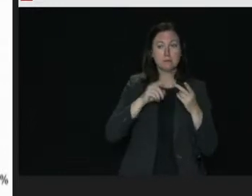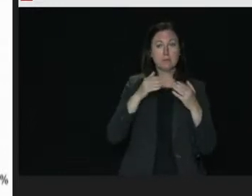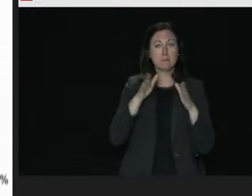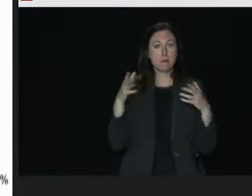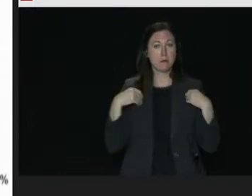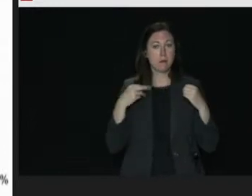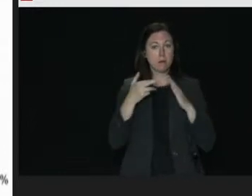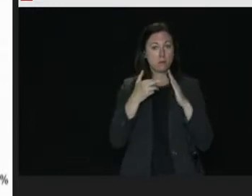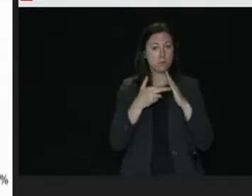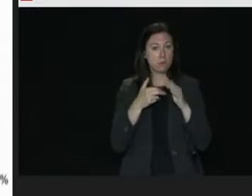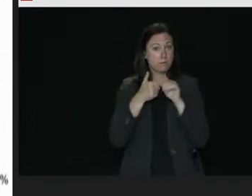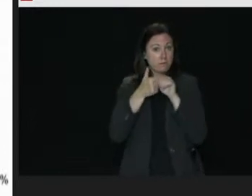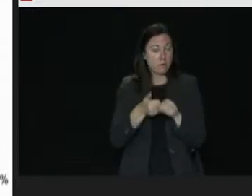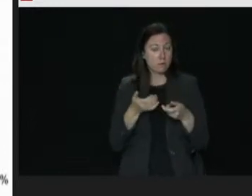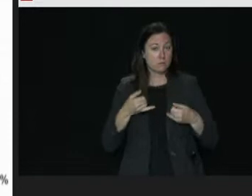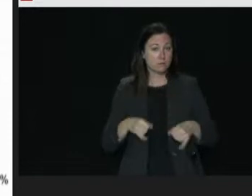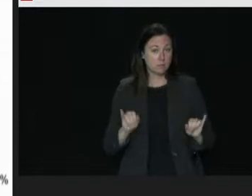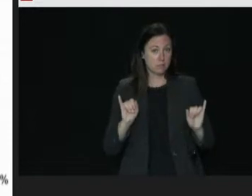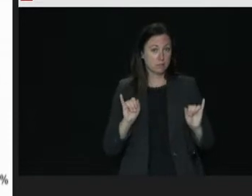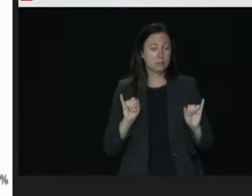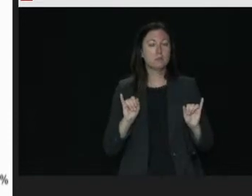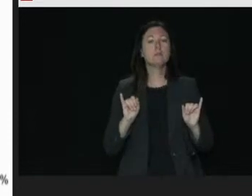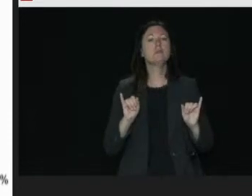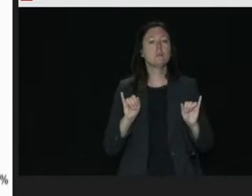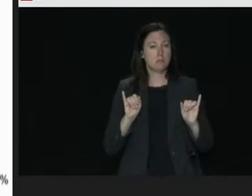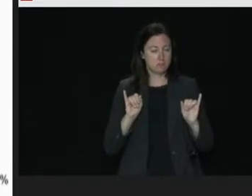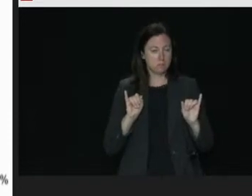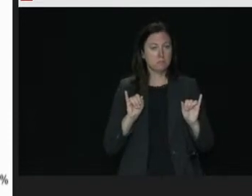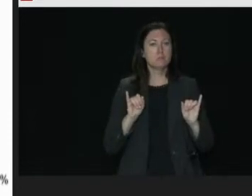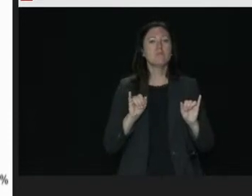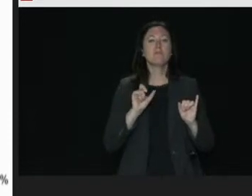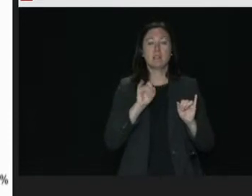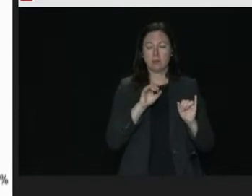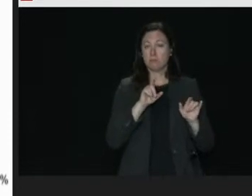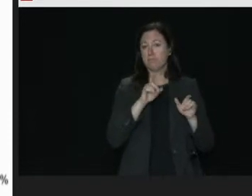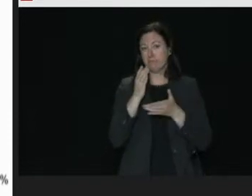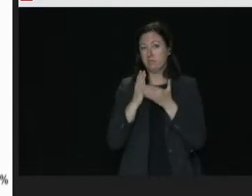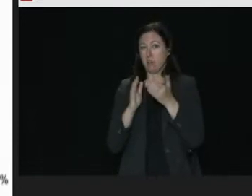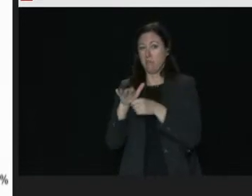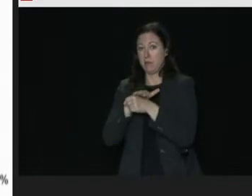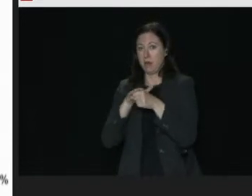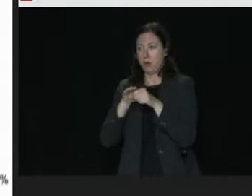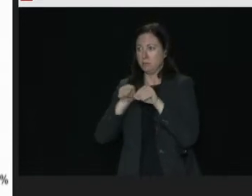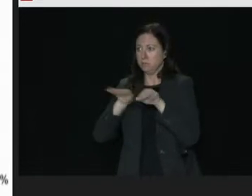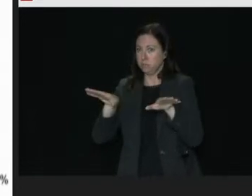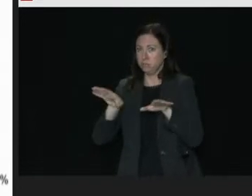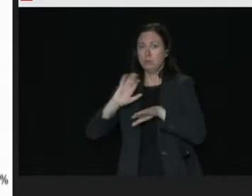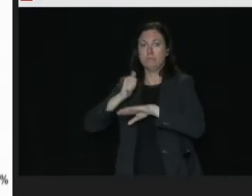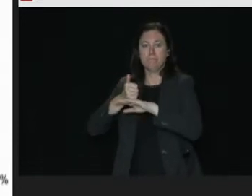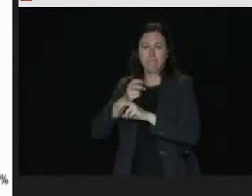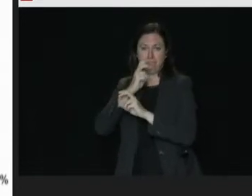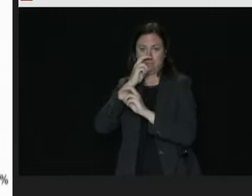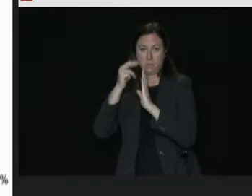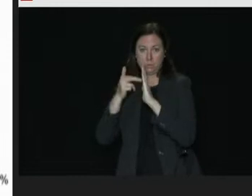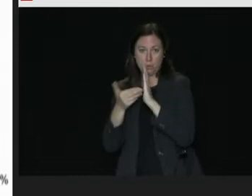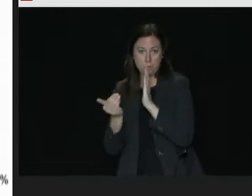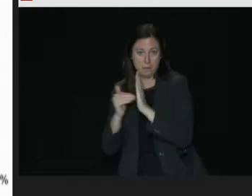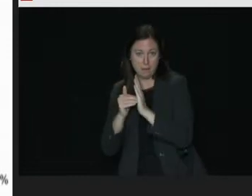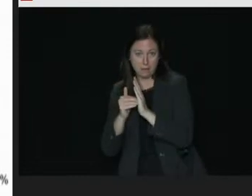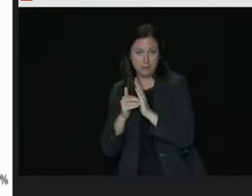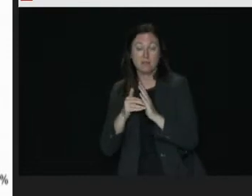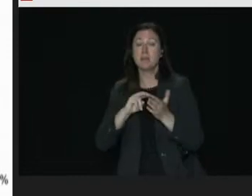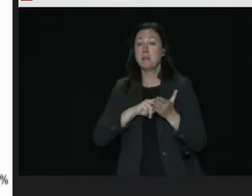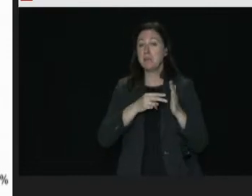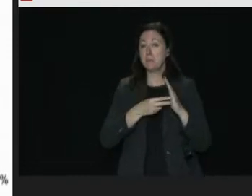health measures, including those reapplied where the virus is surging, this updated model shows we